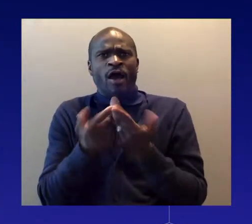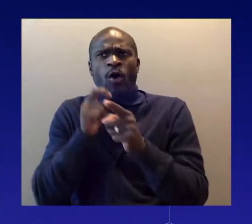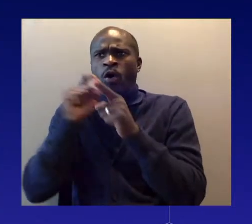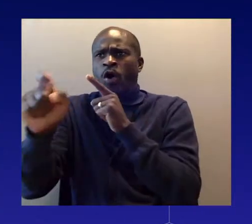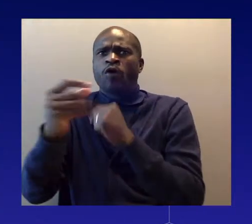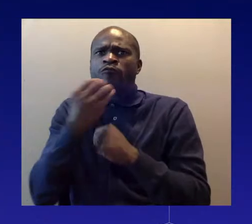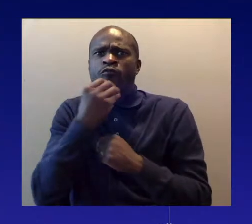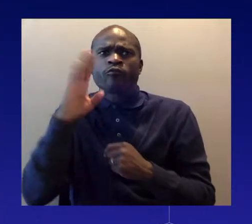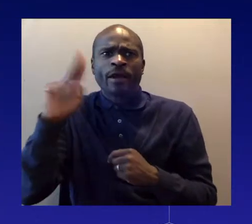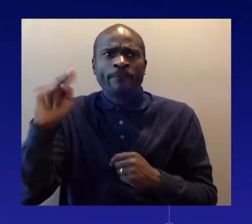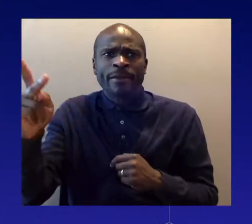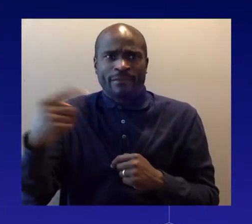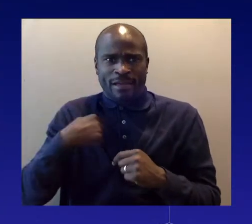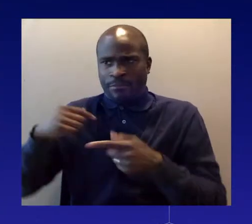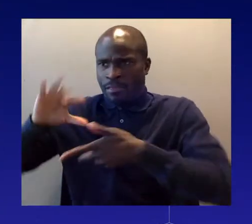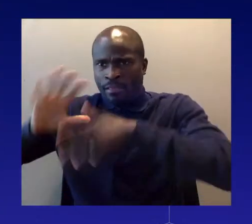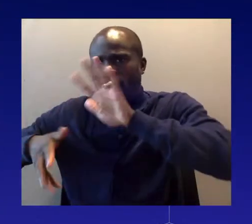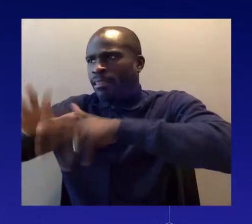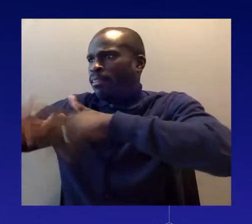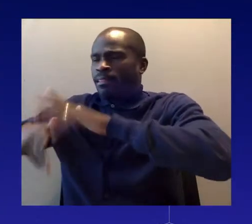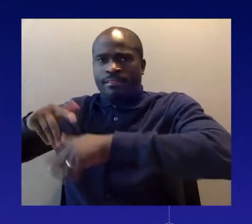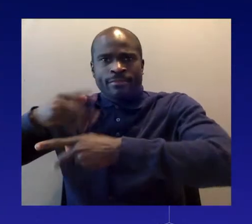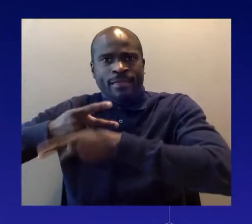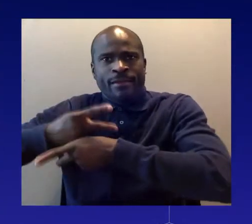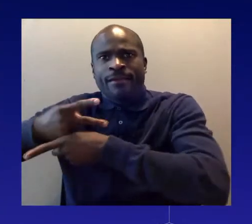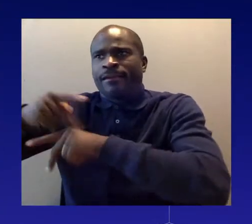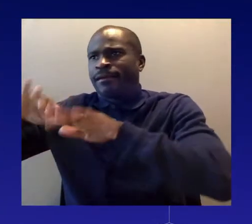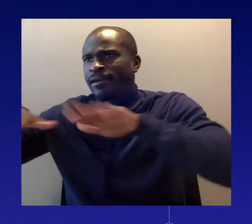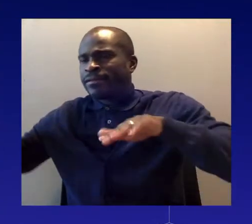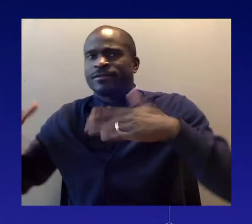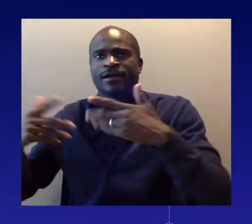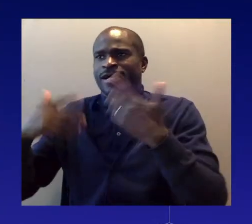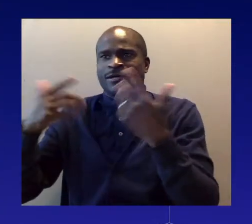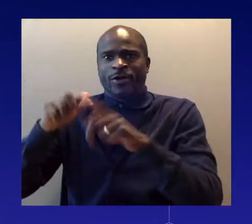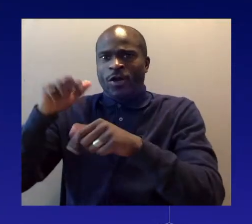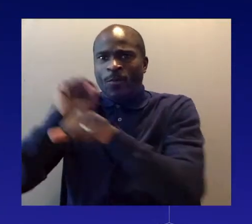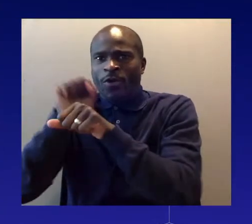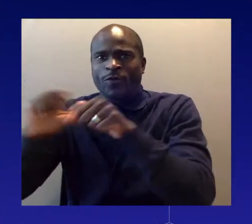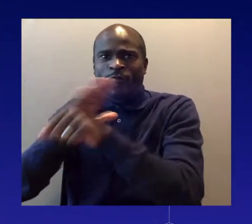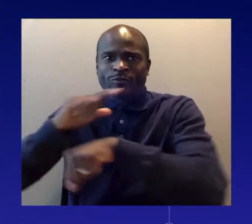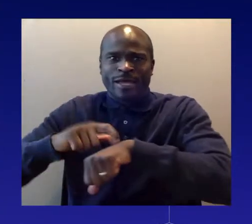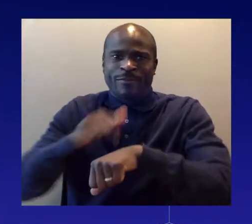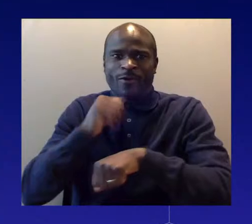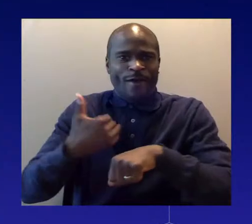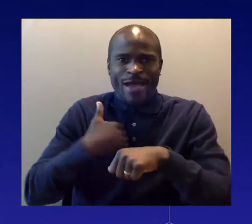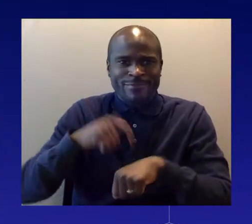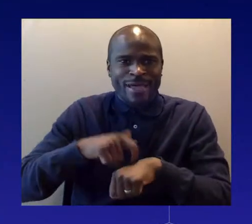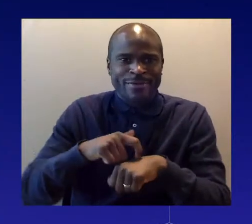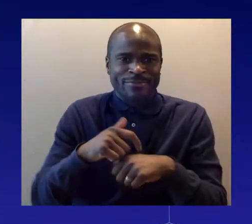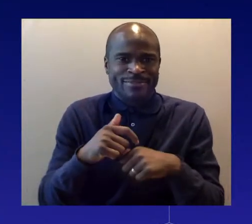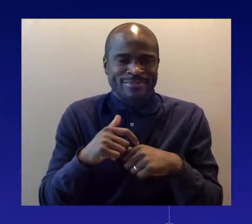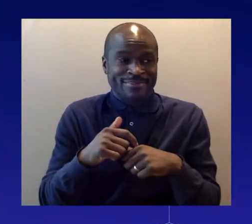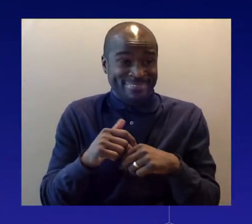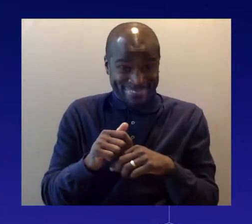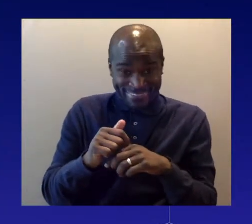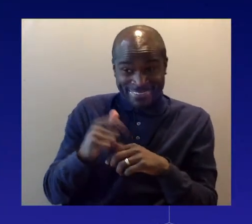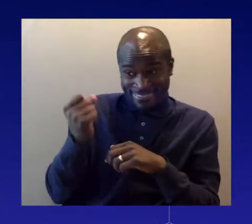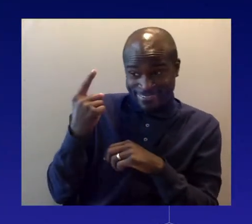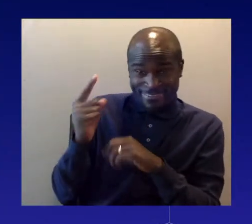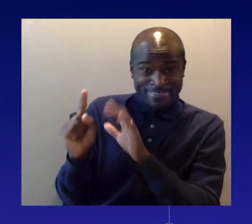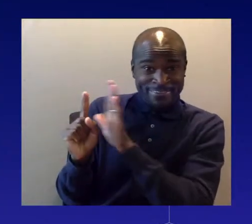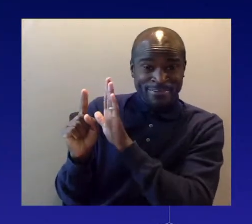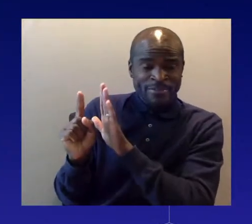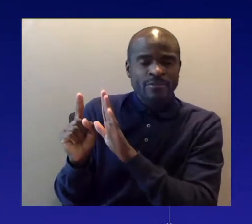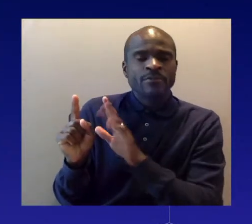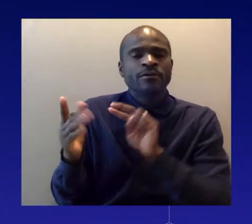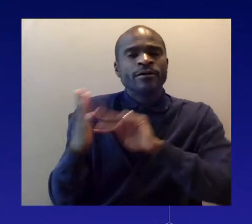taking care of children and trying to work full time, right? I don't have time for these things, right? And so the ability for a